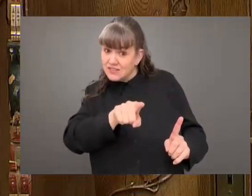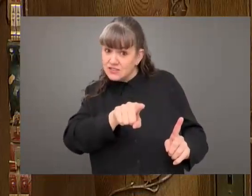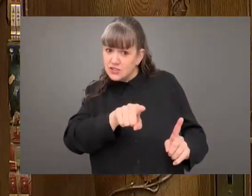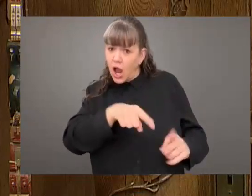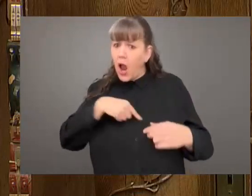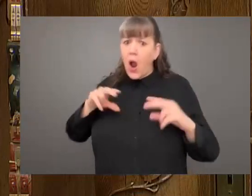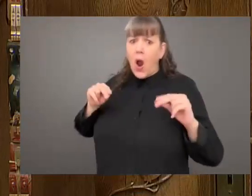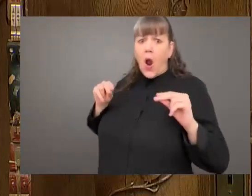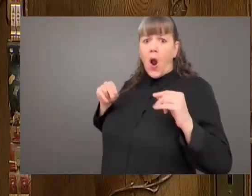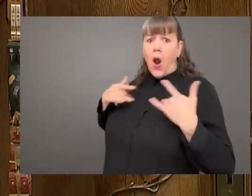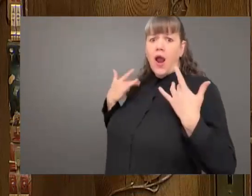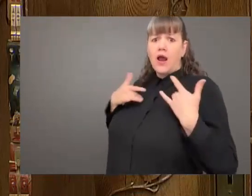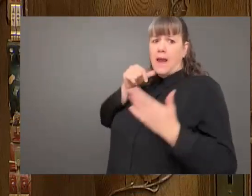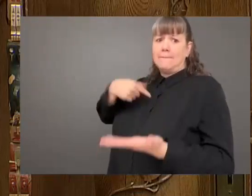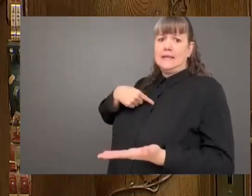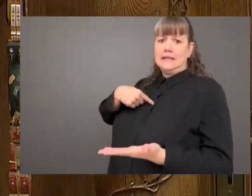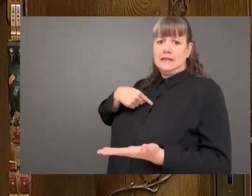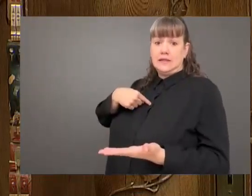Member for Skeena.